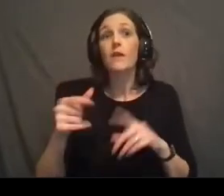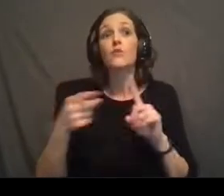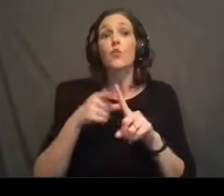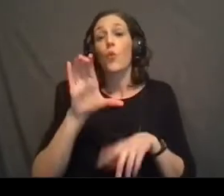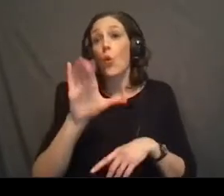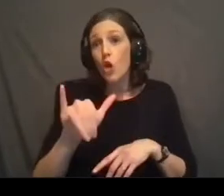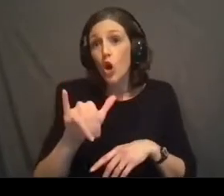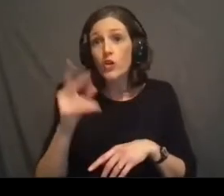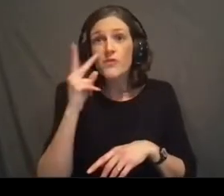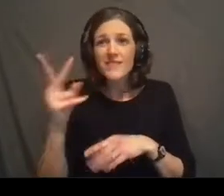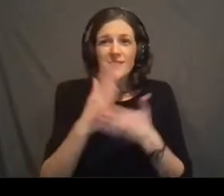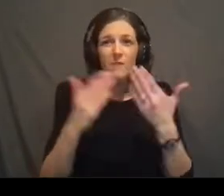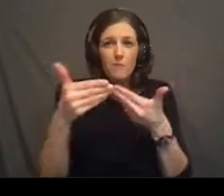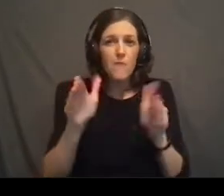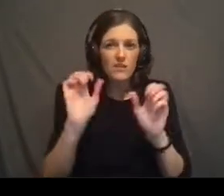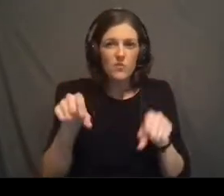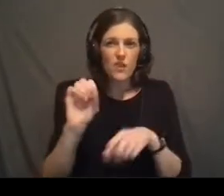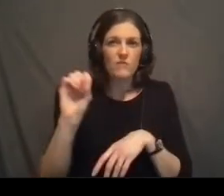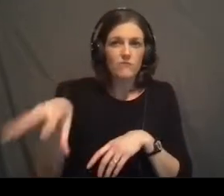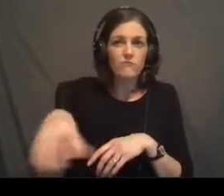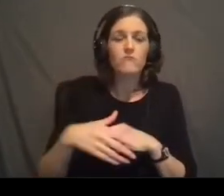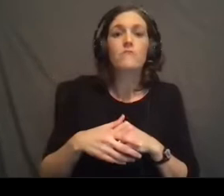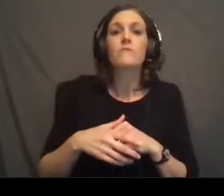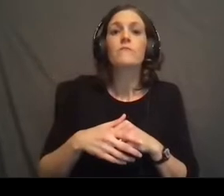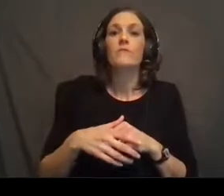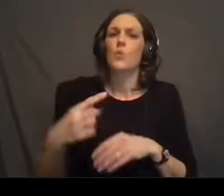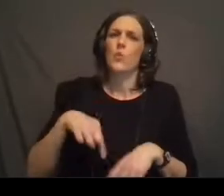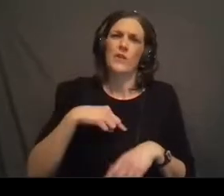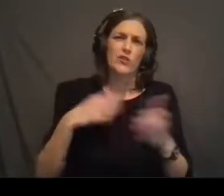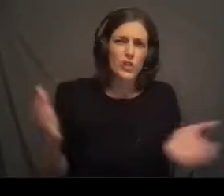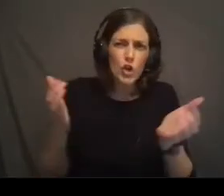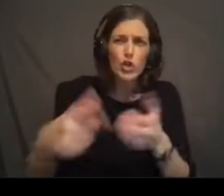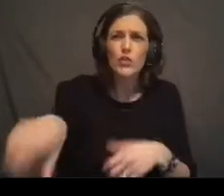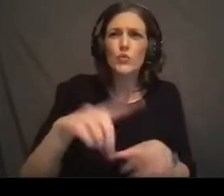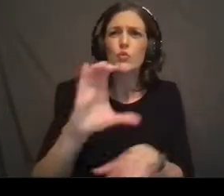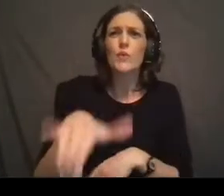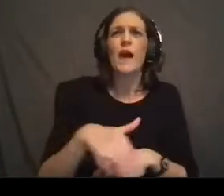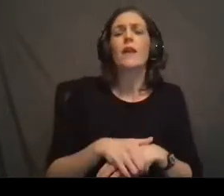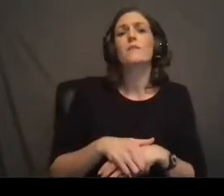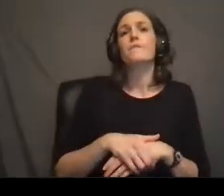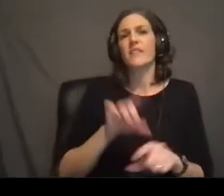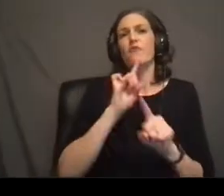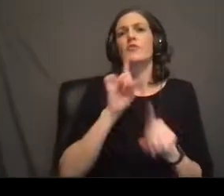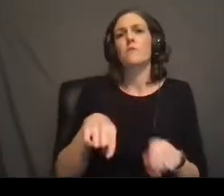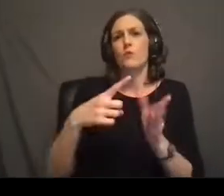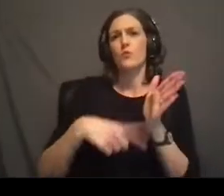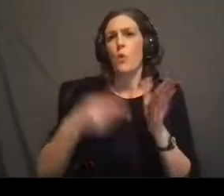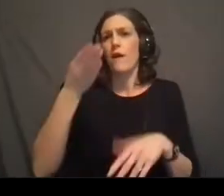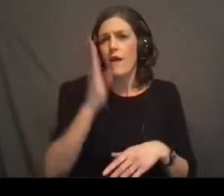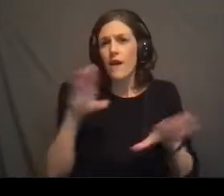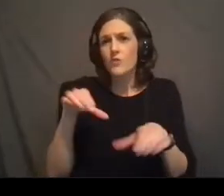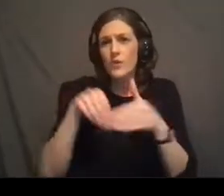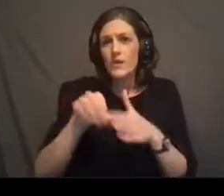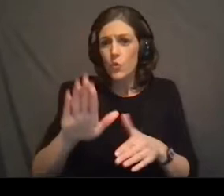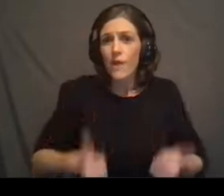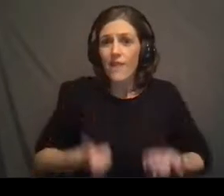You're going to see some boxes there that you can give. We just encourage you to do that in response to what God is doing in your